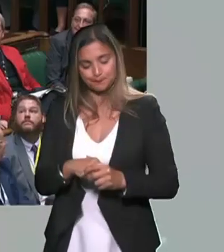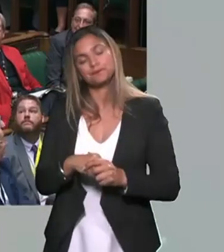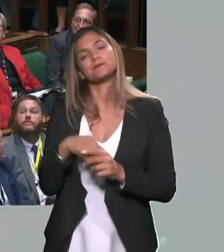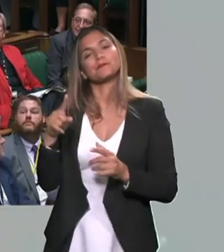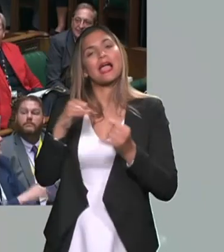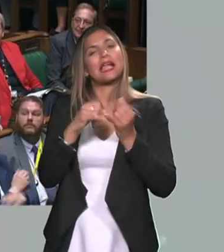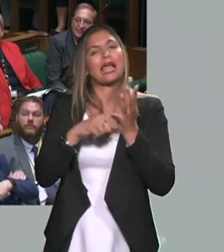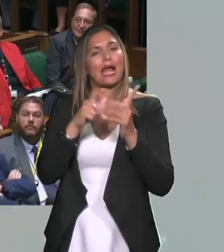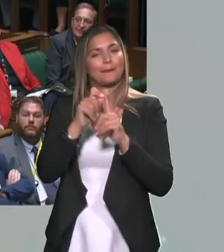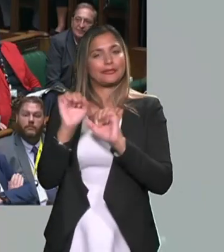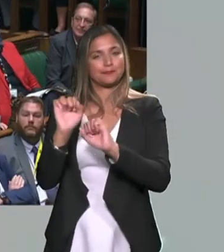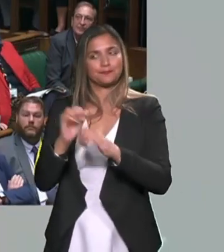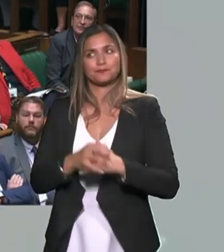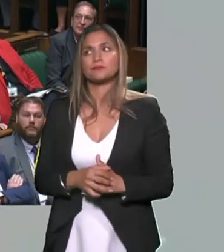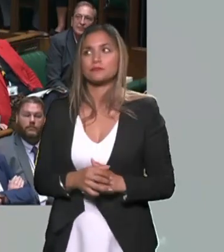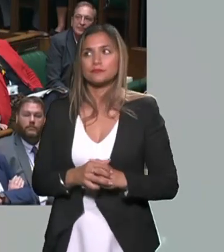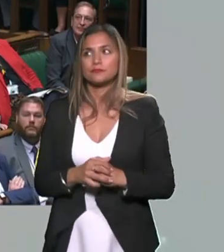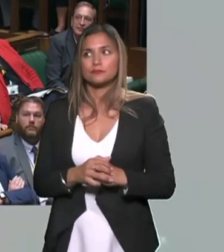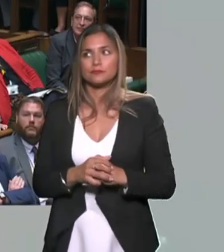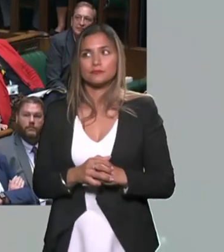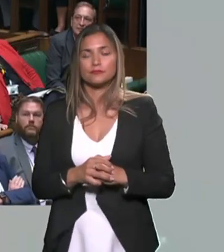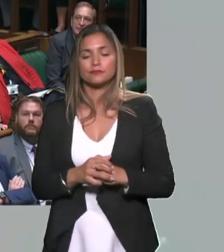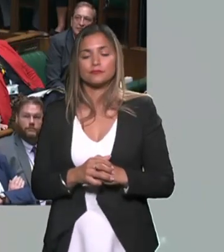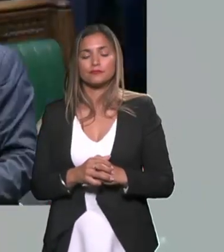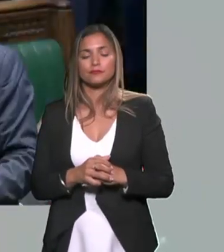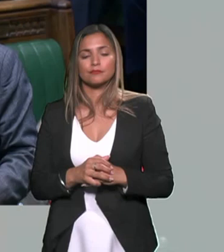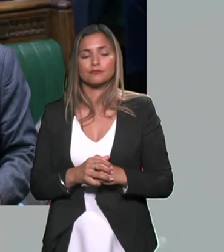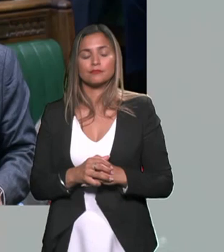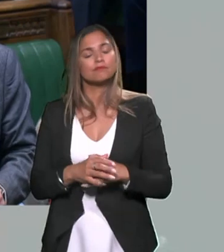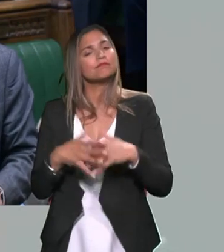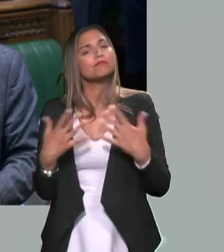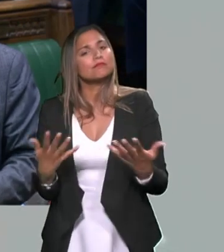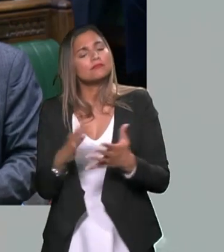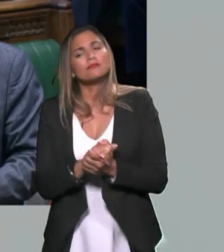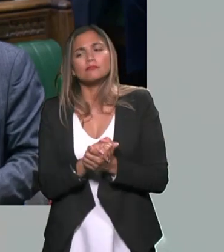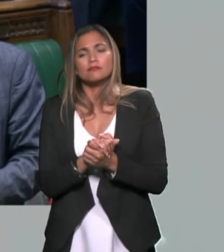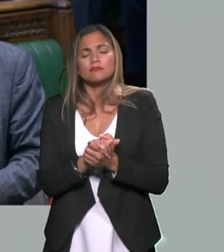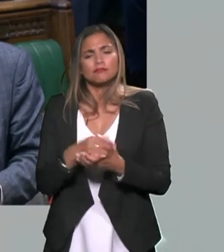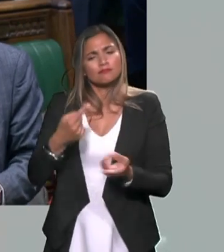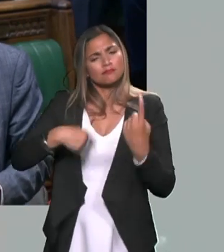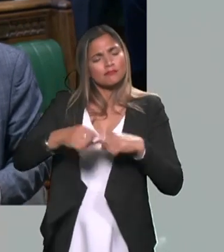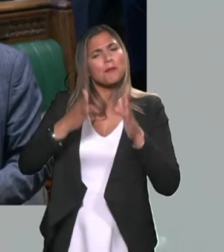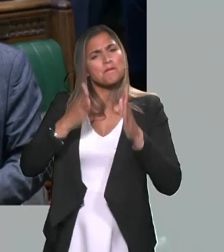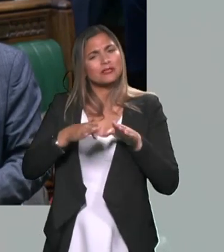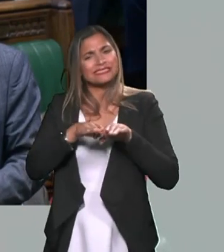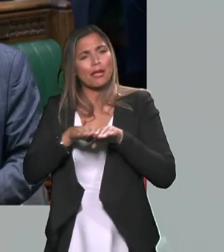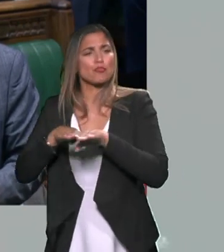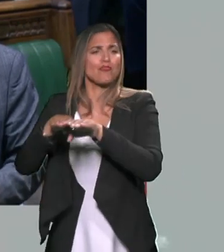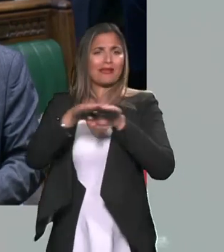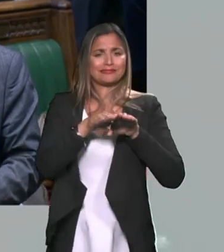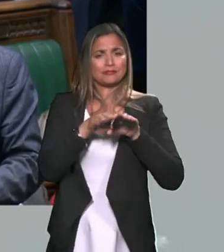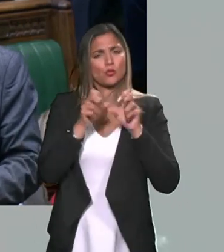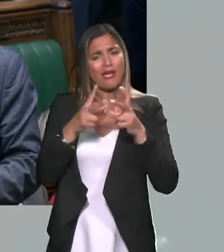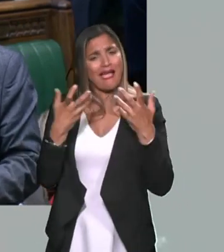Mr. Speaker, if the UK truly is a voluntary union of equal nations, there must be a democratic way for any of those